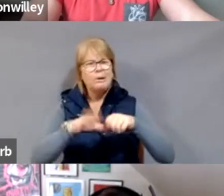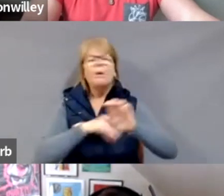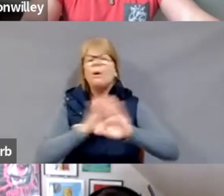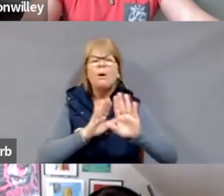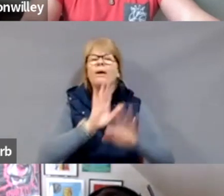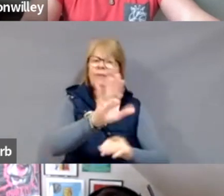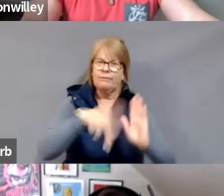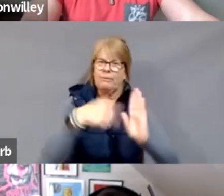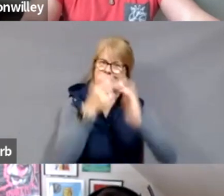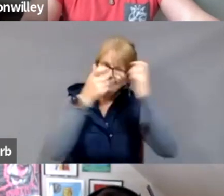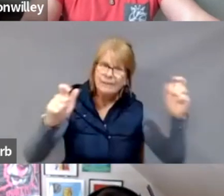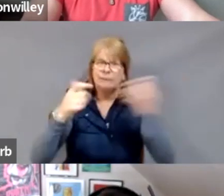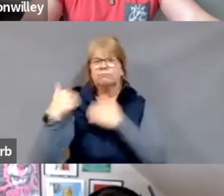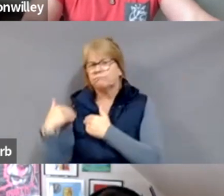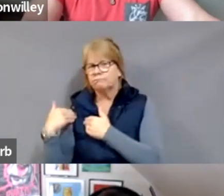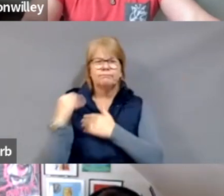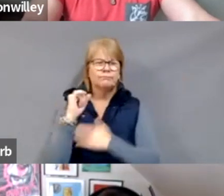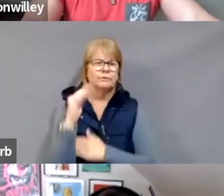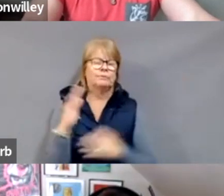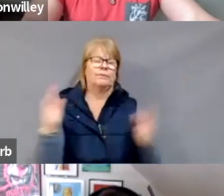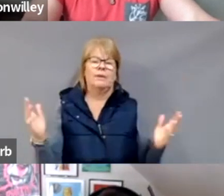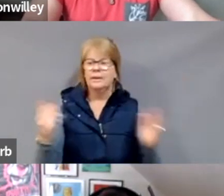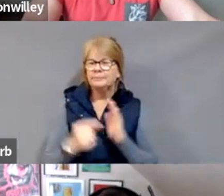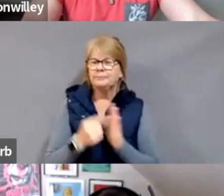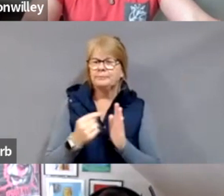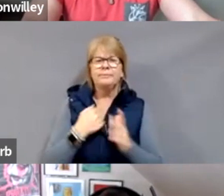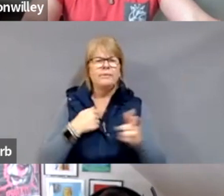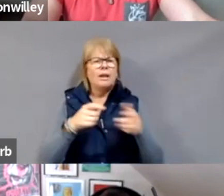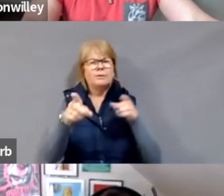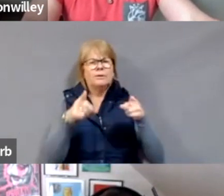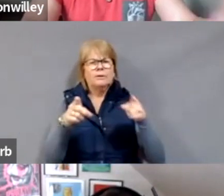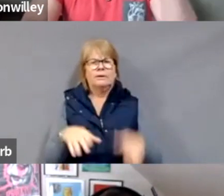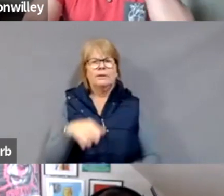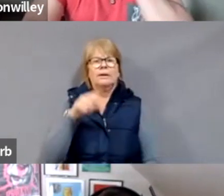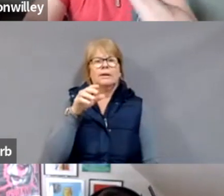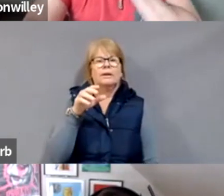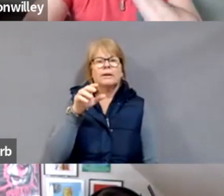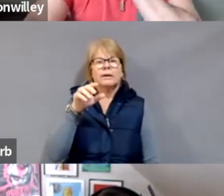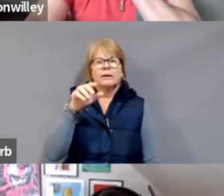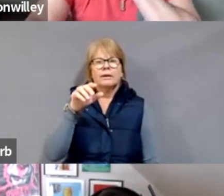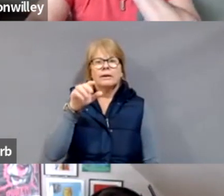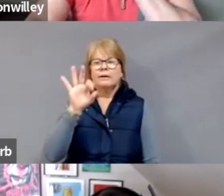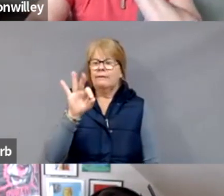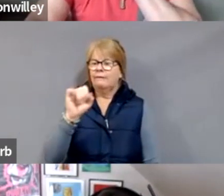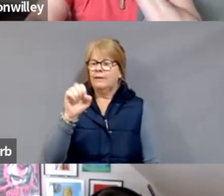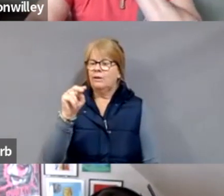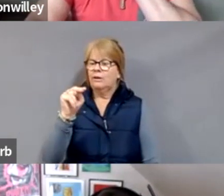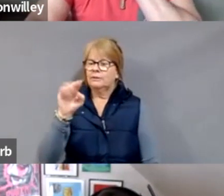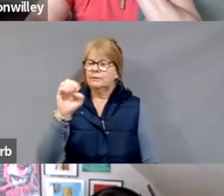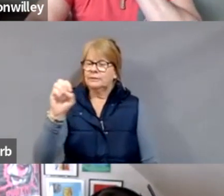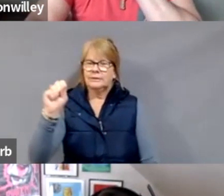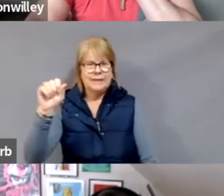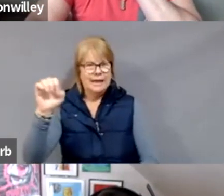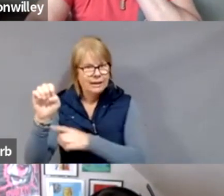of. And sometimes, like when I was directing The Fiancé, if you did not work at Persephone, you did not get an